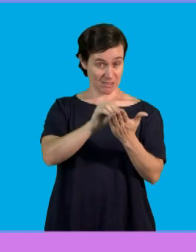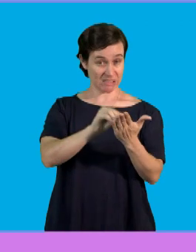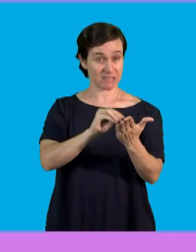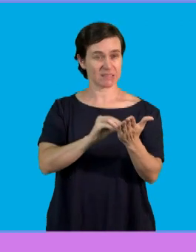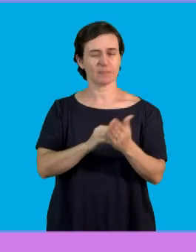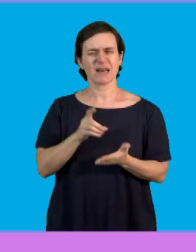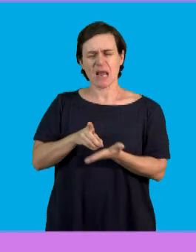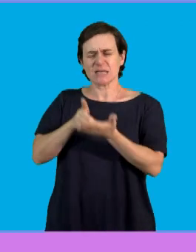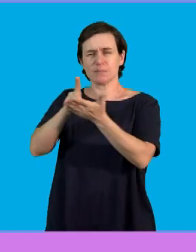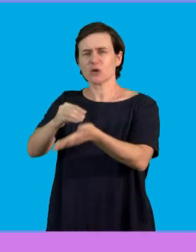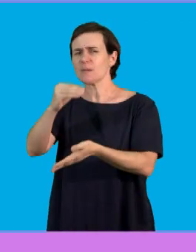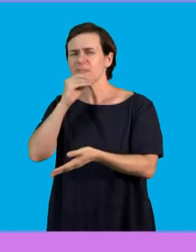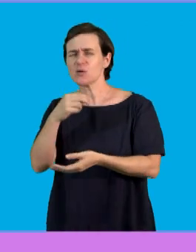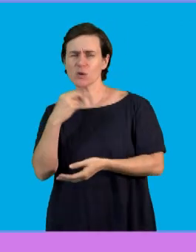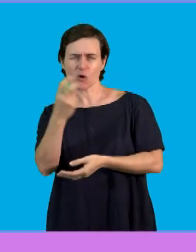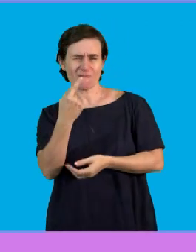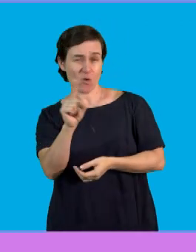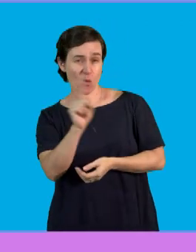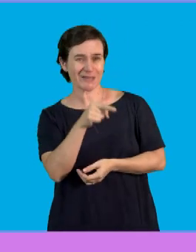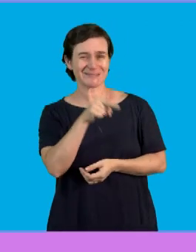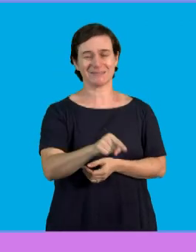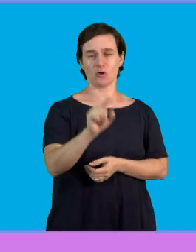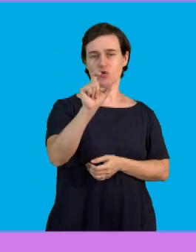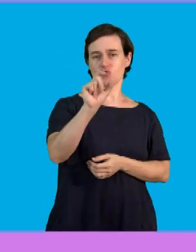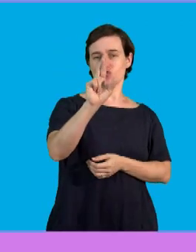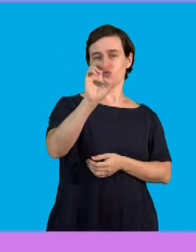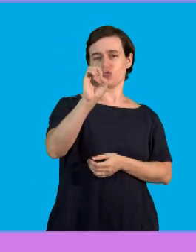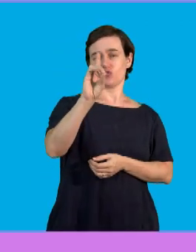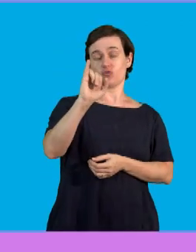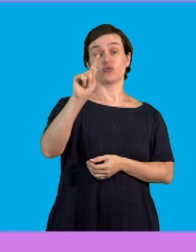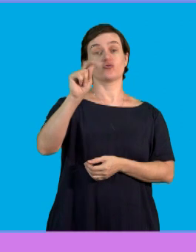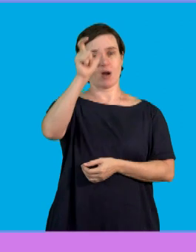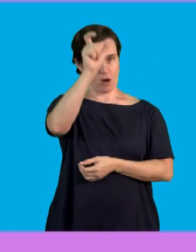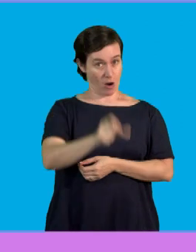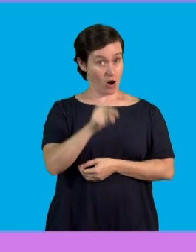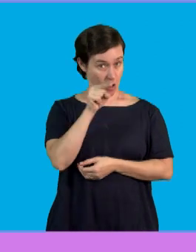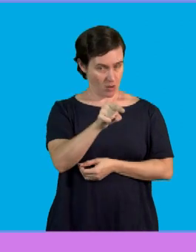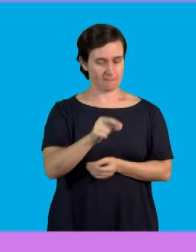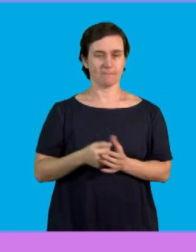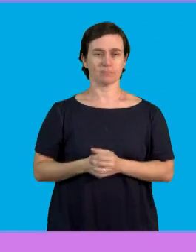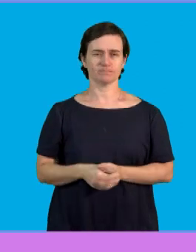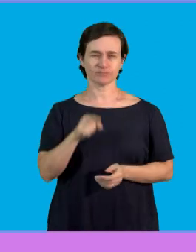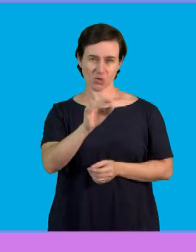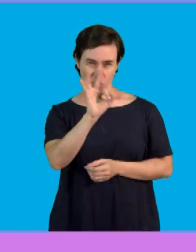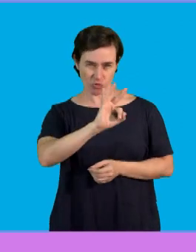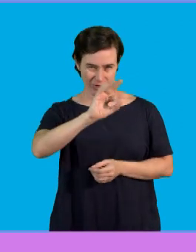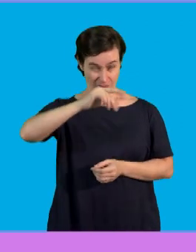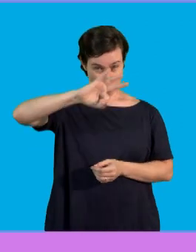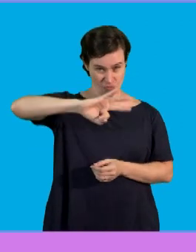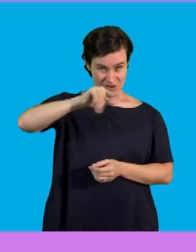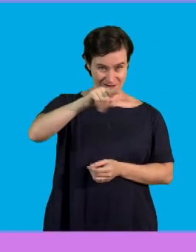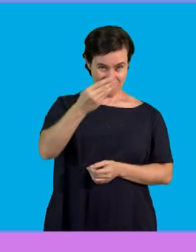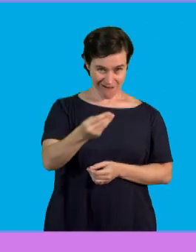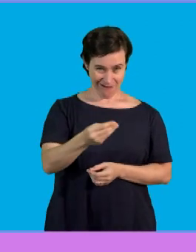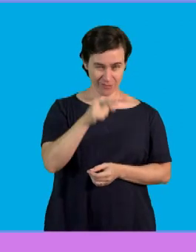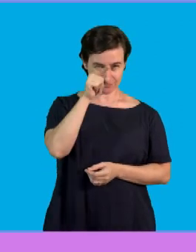simply means we are going to be looking at the credit column. So now looking at those three values, adding them together,